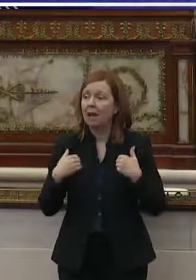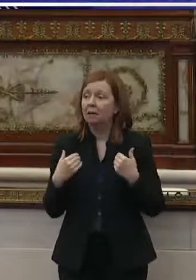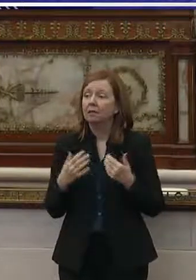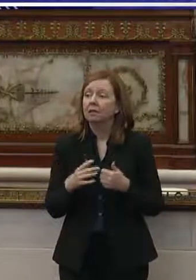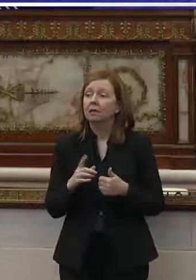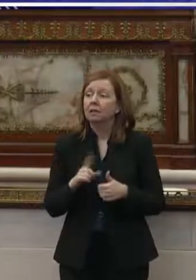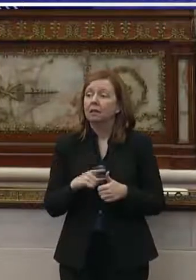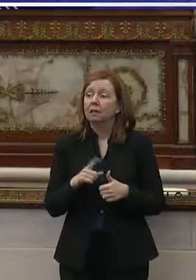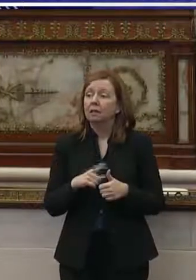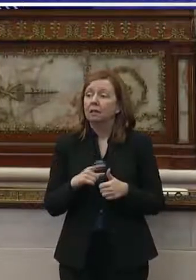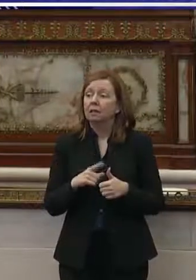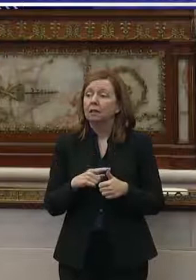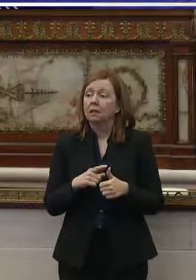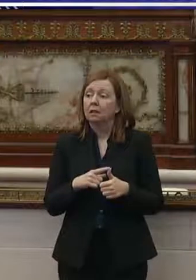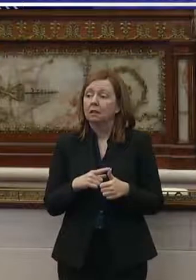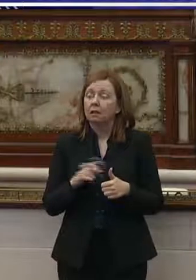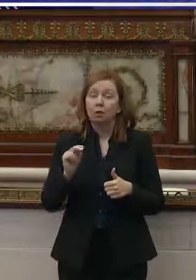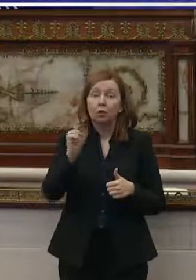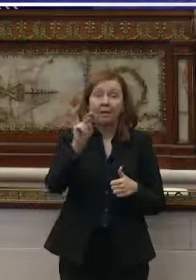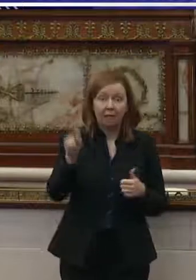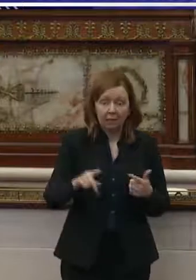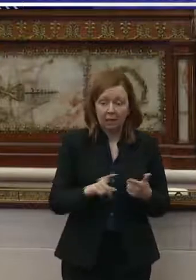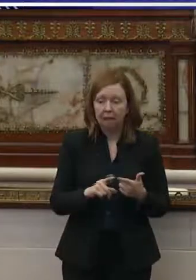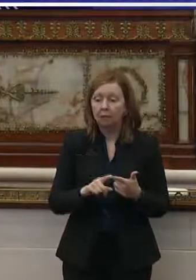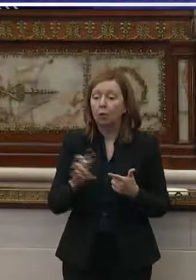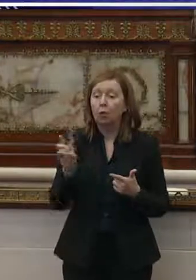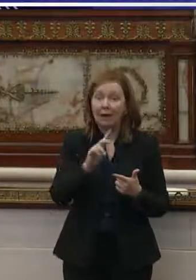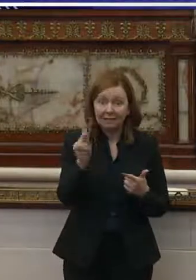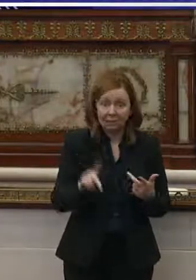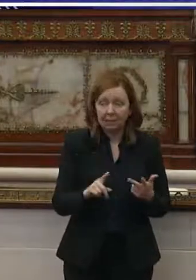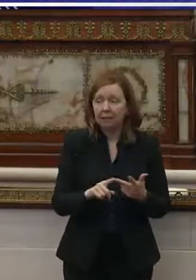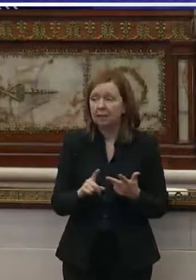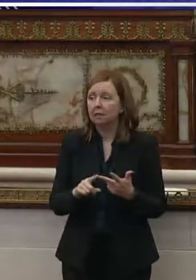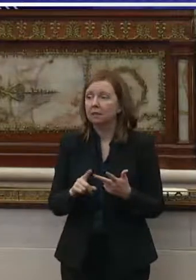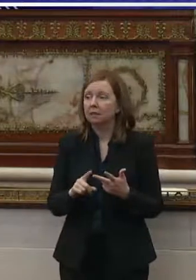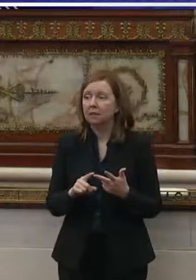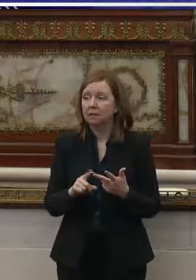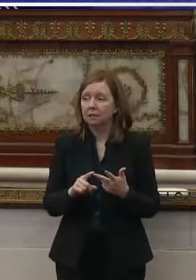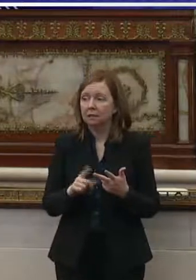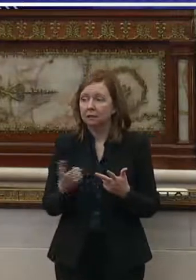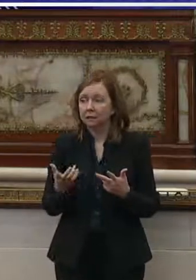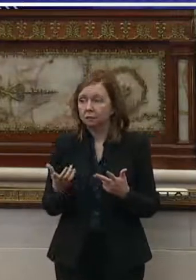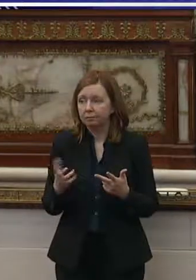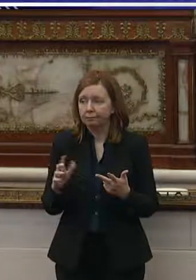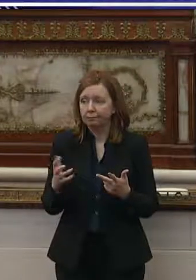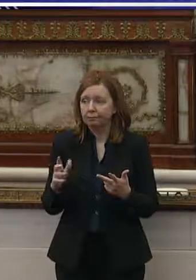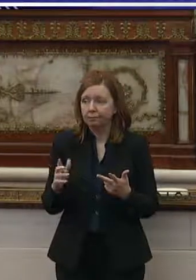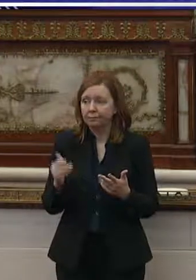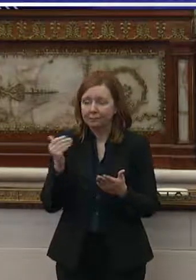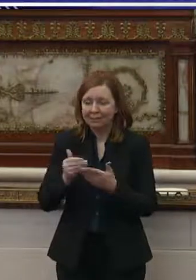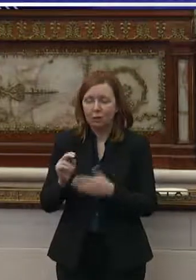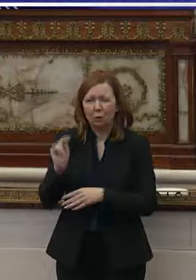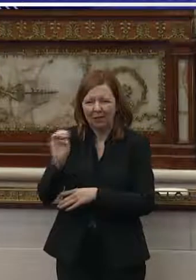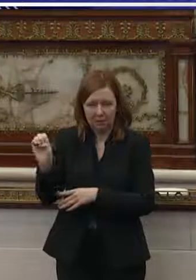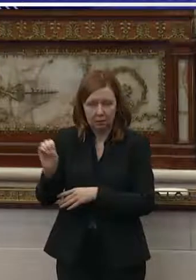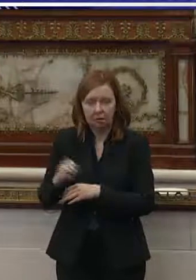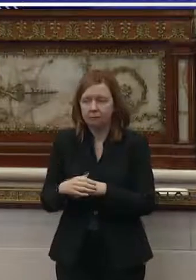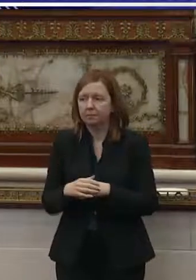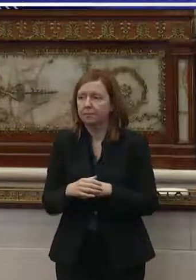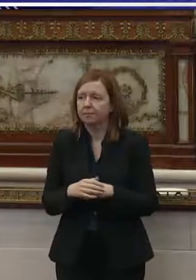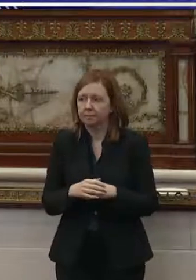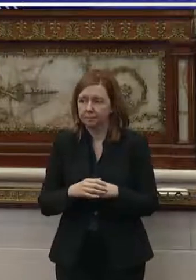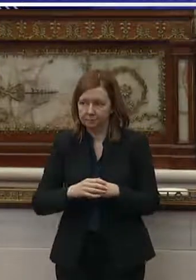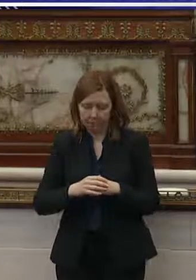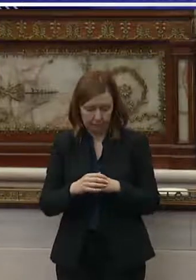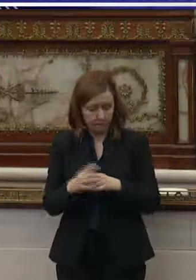in North Philly, West Philly, and then I guess sort of the very near Northeast. And